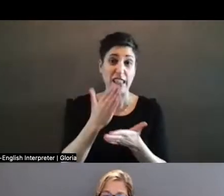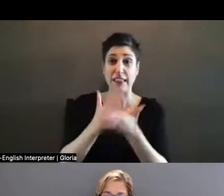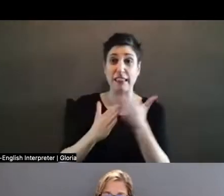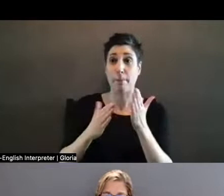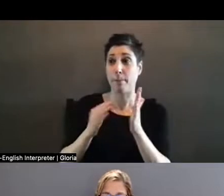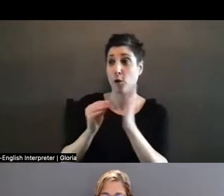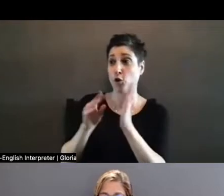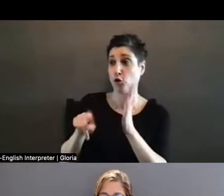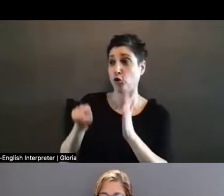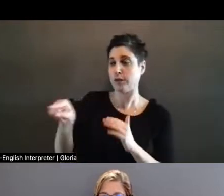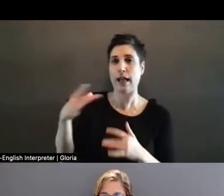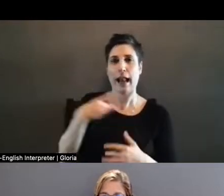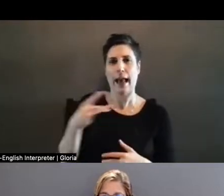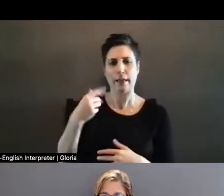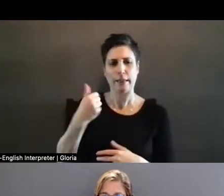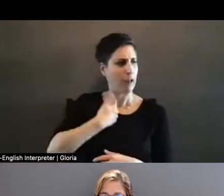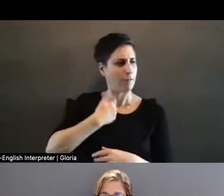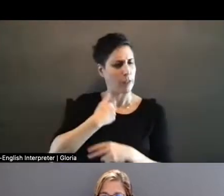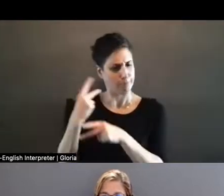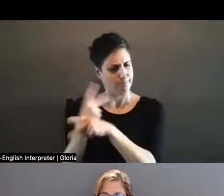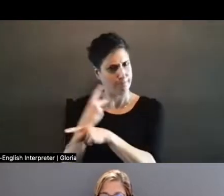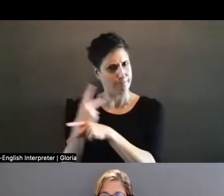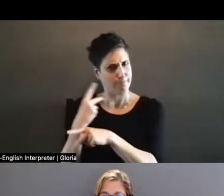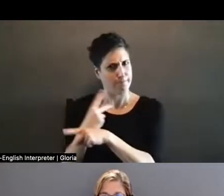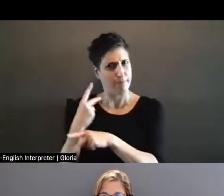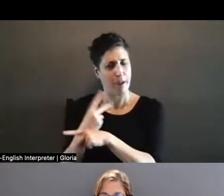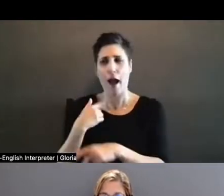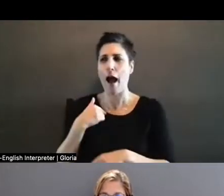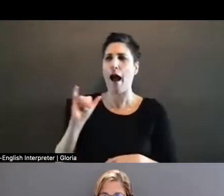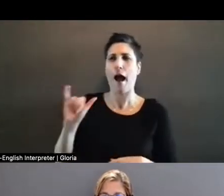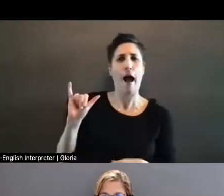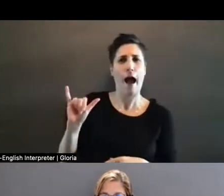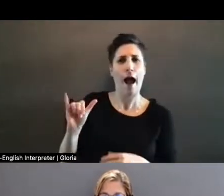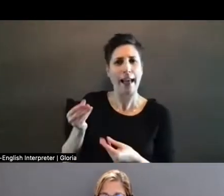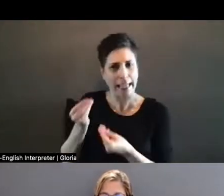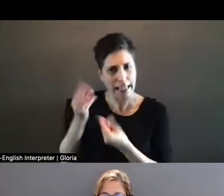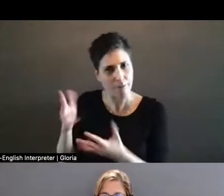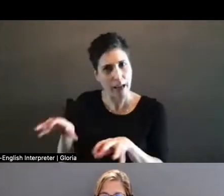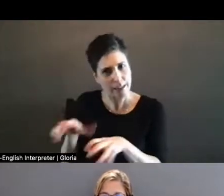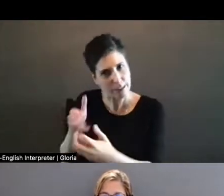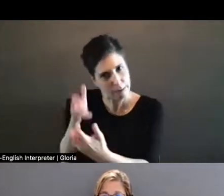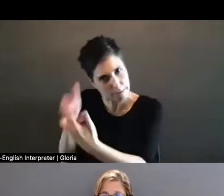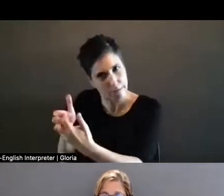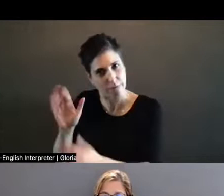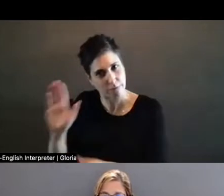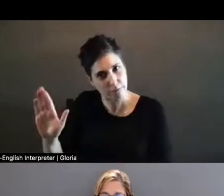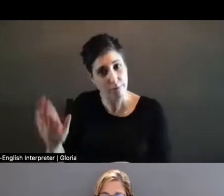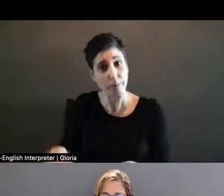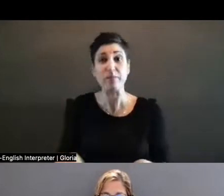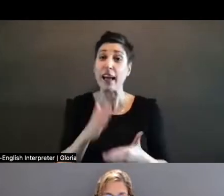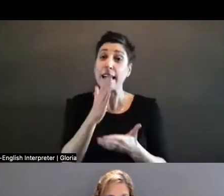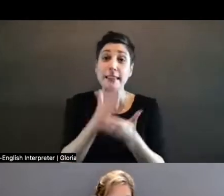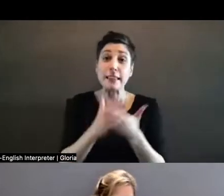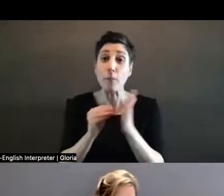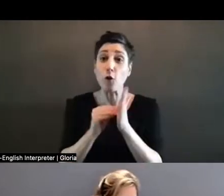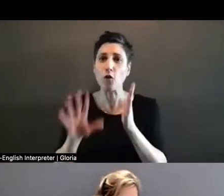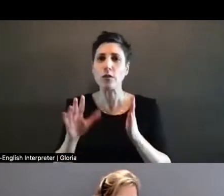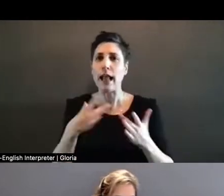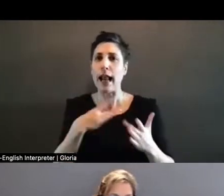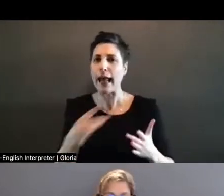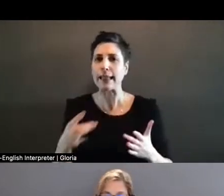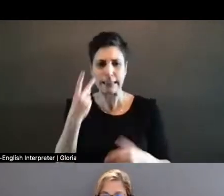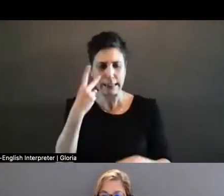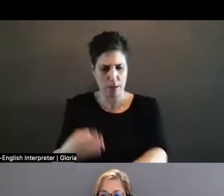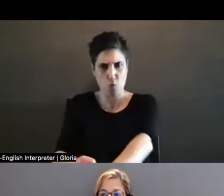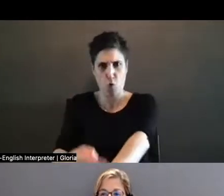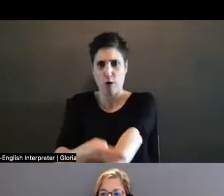on their own has choices in their learning path, and the learner that needs to measure their progress is recognized